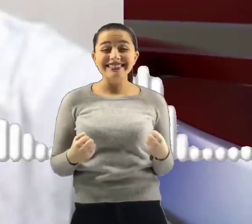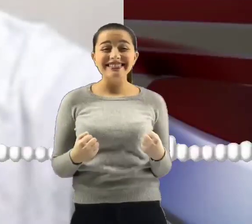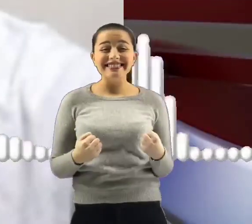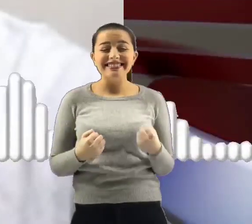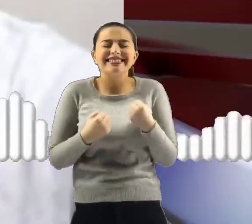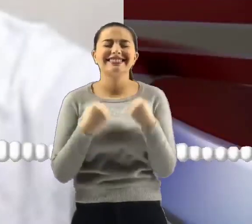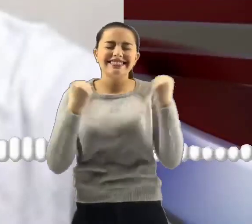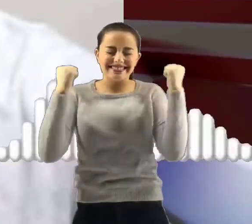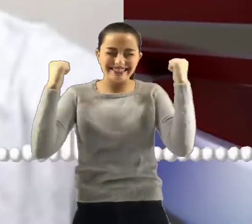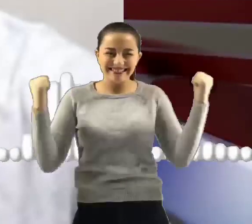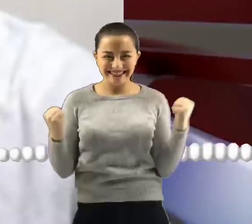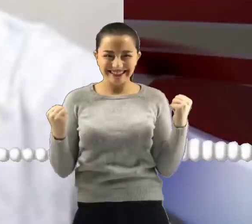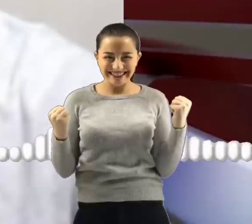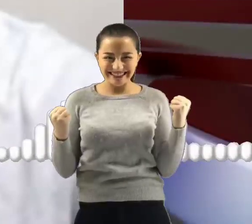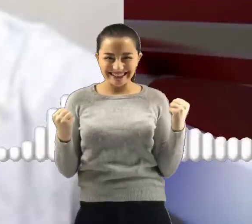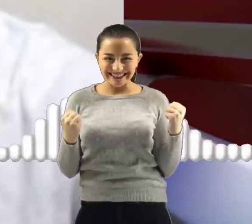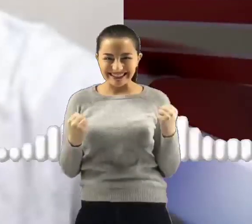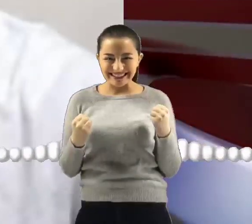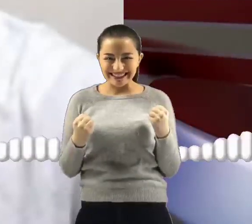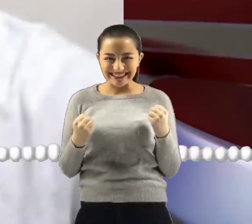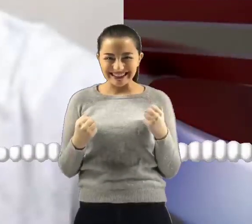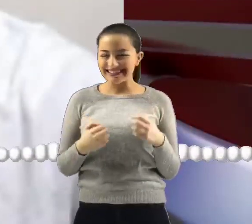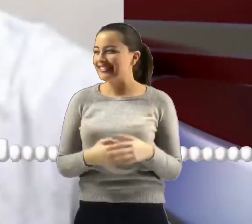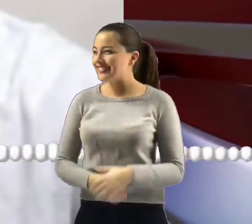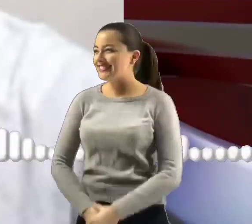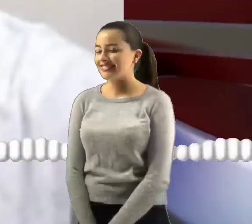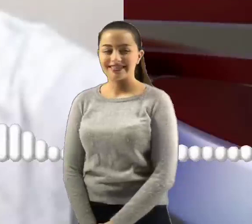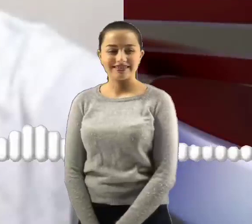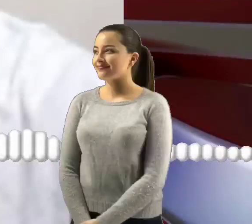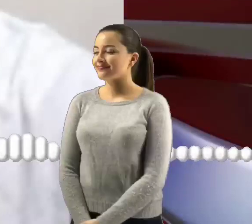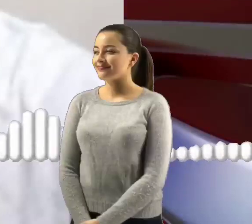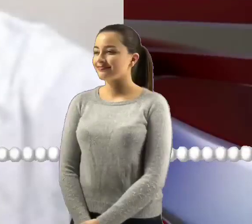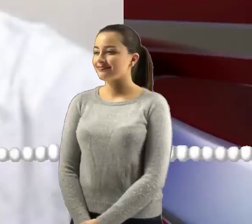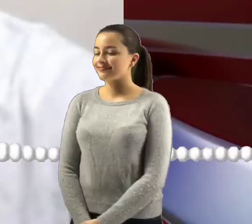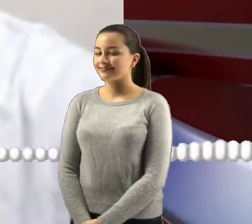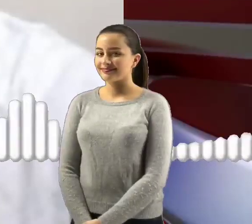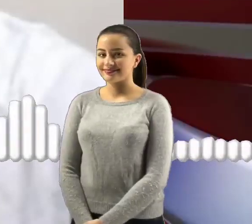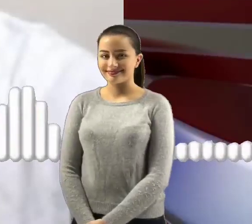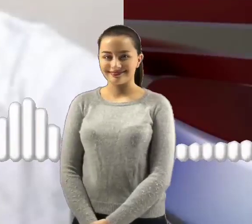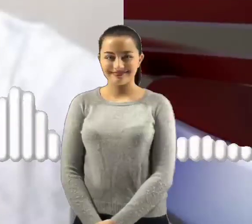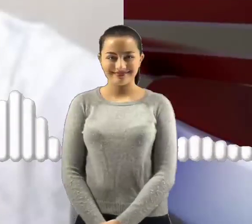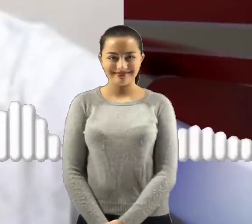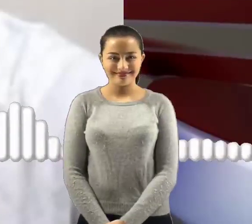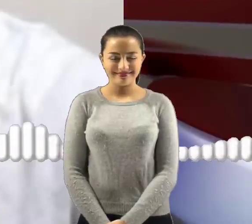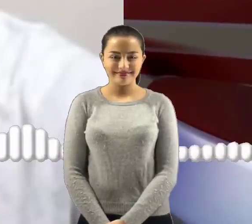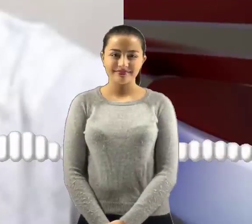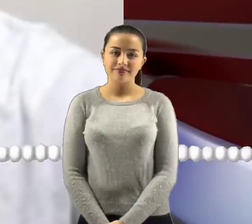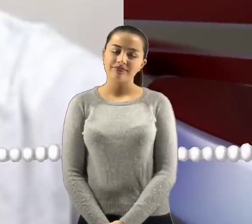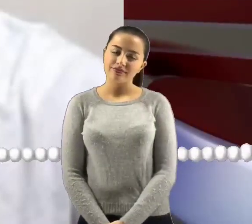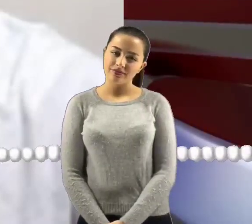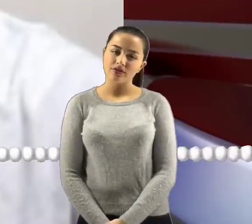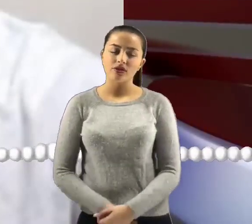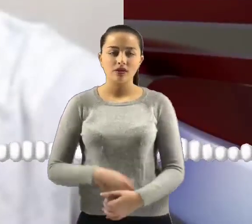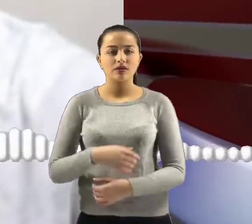And by adoko be eba kaya apose nka asenka muno no pare to bele aya kwado cha kwado na